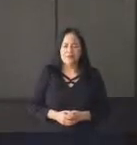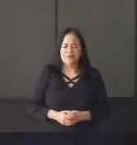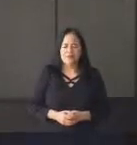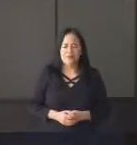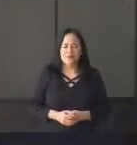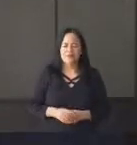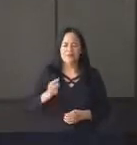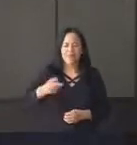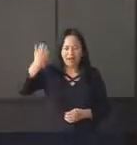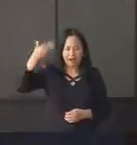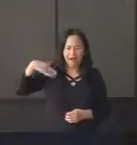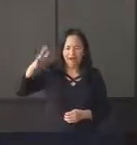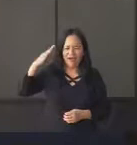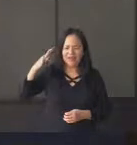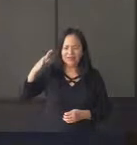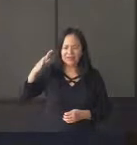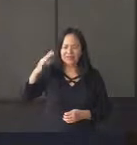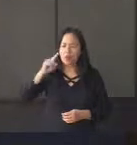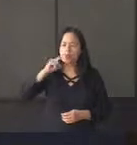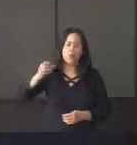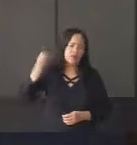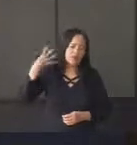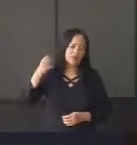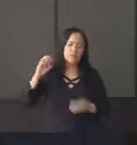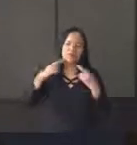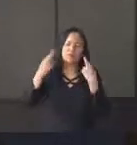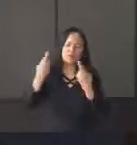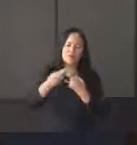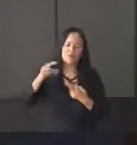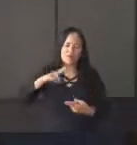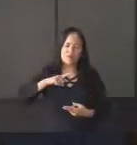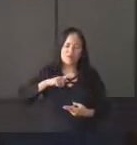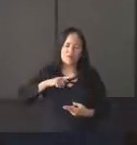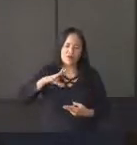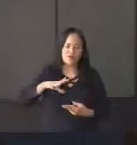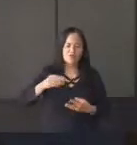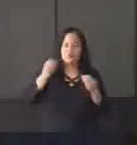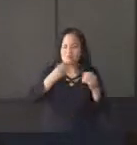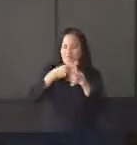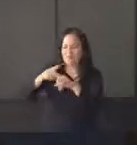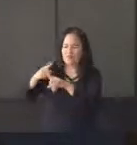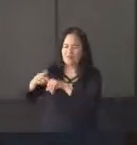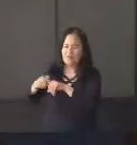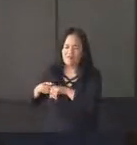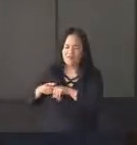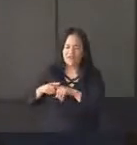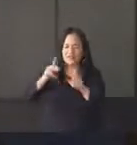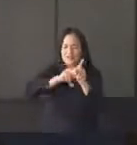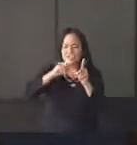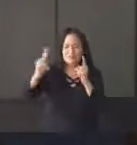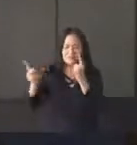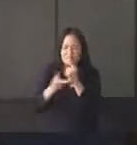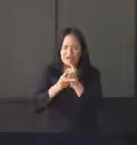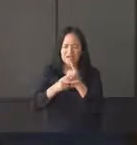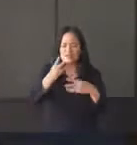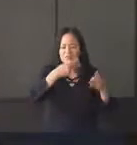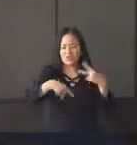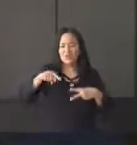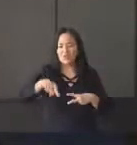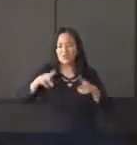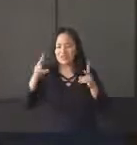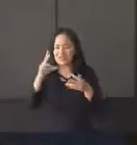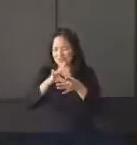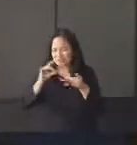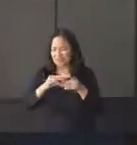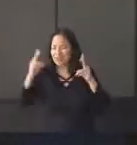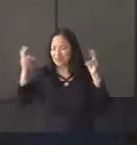from a meeting that took place in Marrakesh, apart from a summit of states to talk about migration